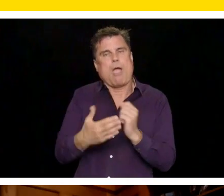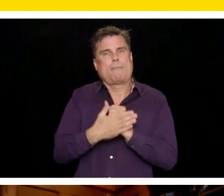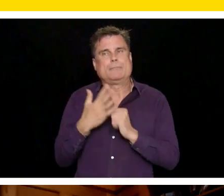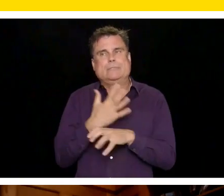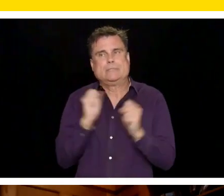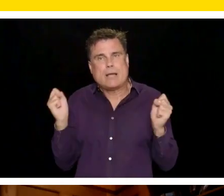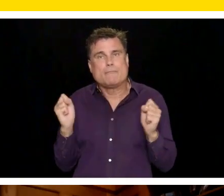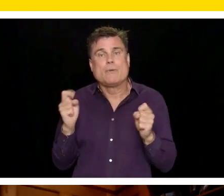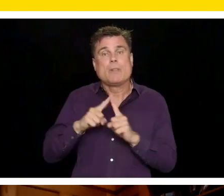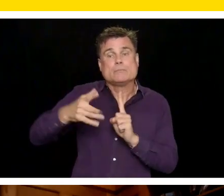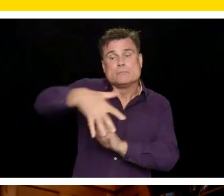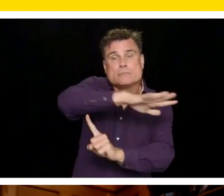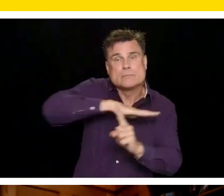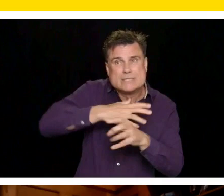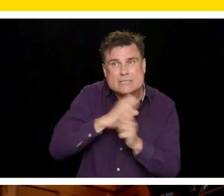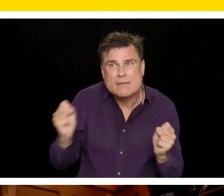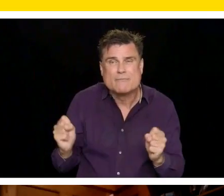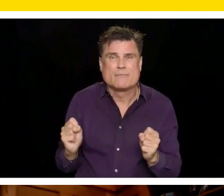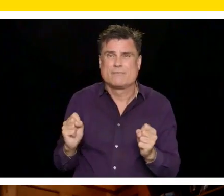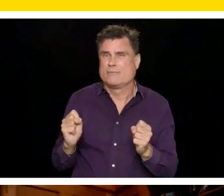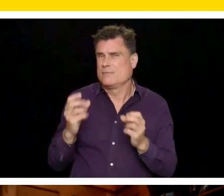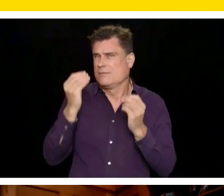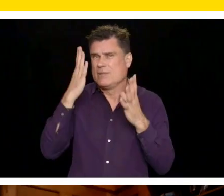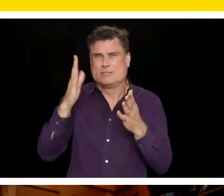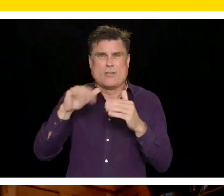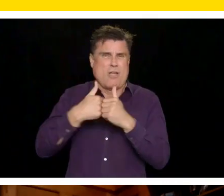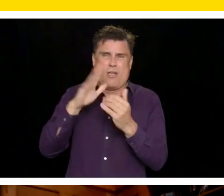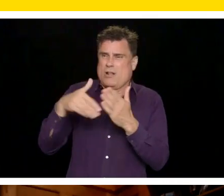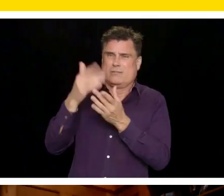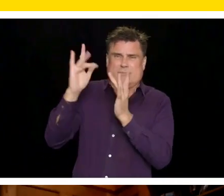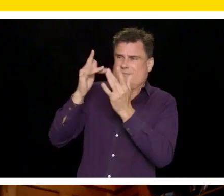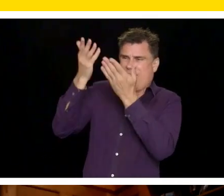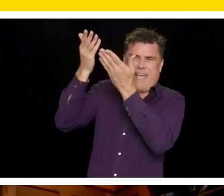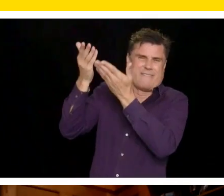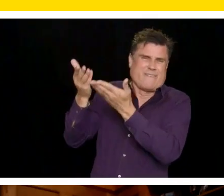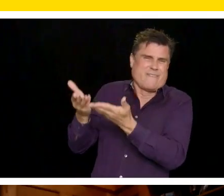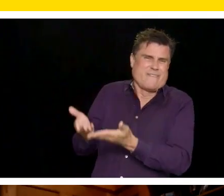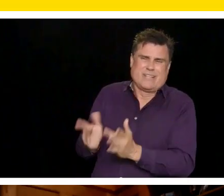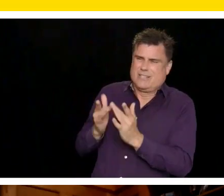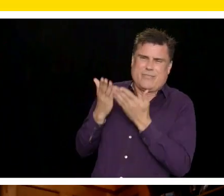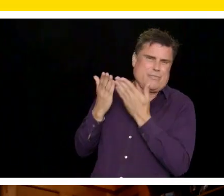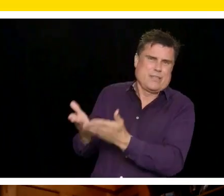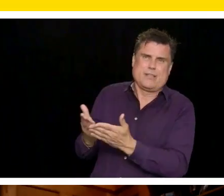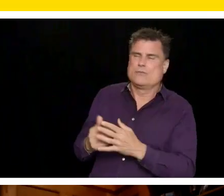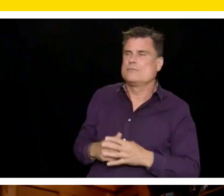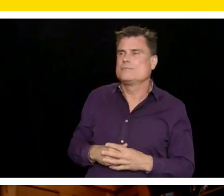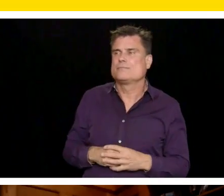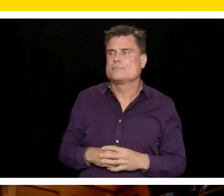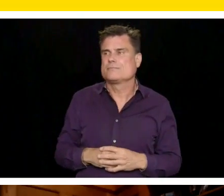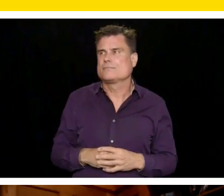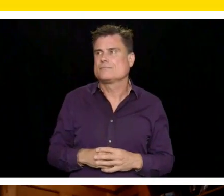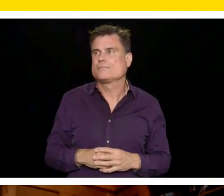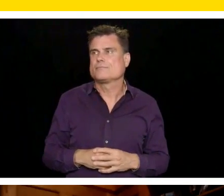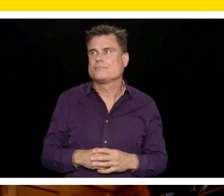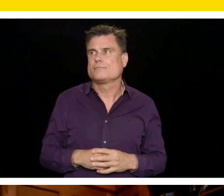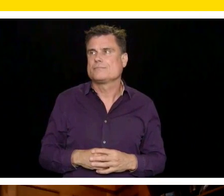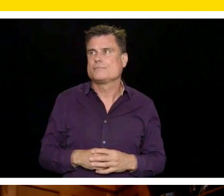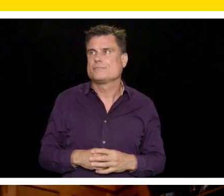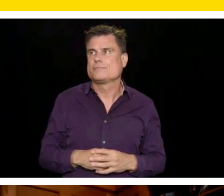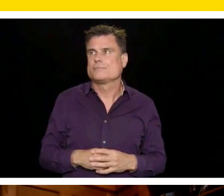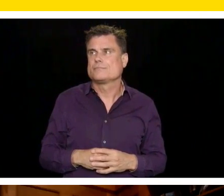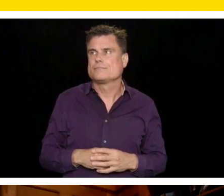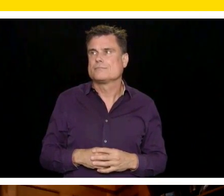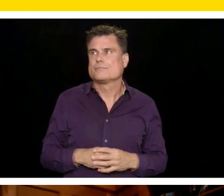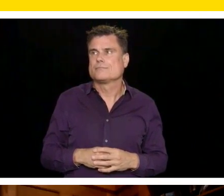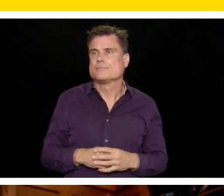and you got that opportunity. But if it's not something that you can do every day, I do recommend getting on the phone to your local